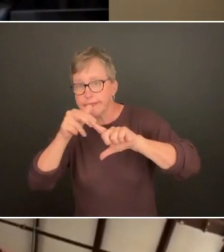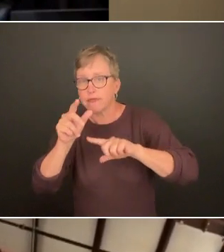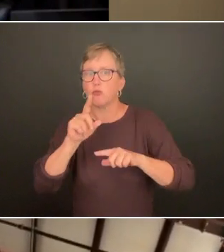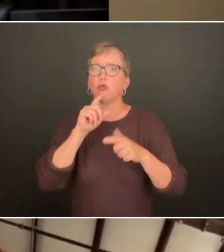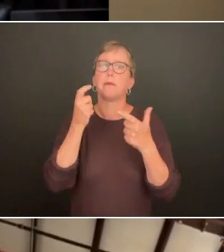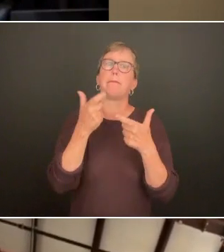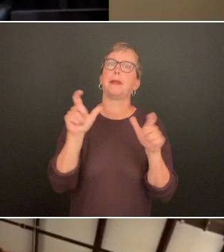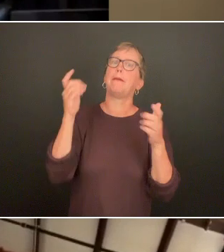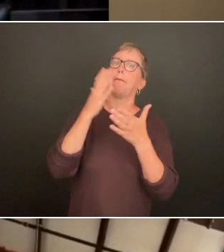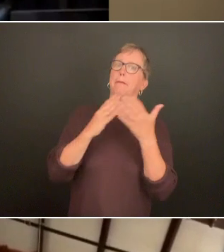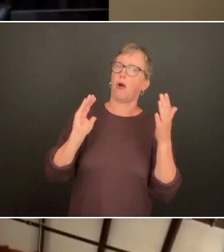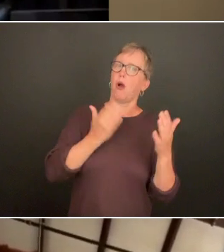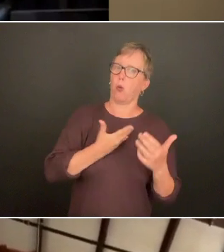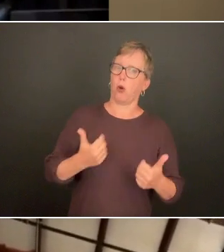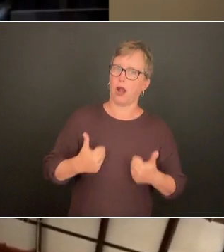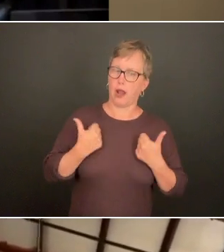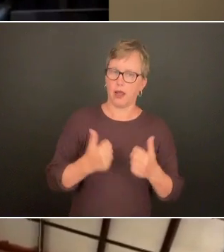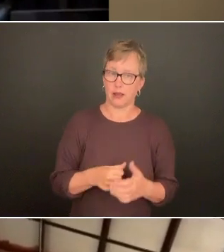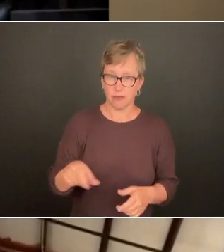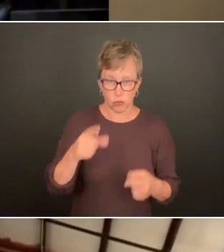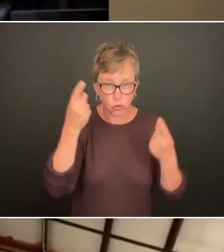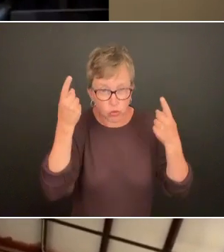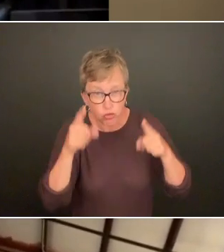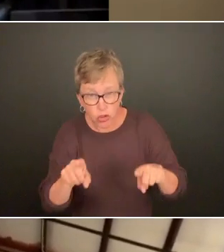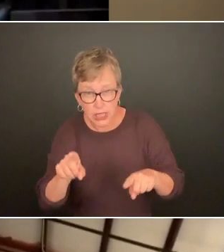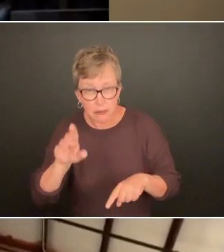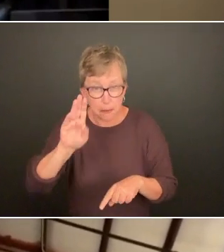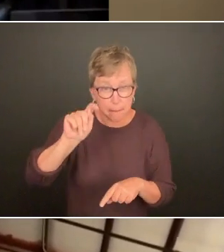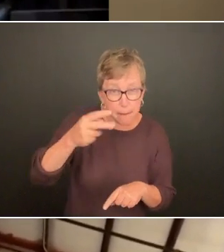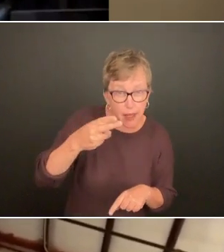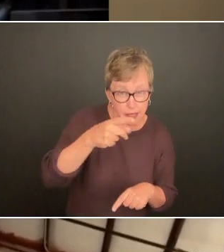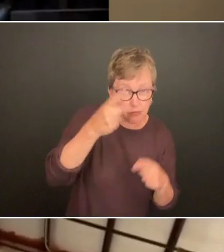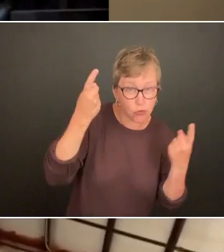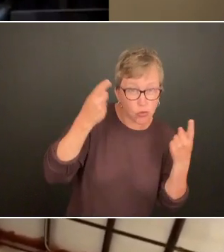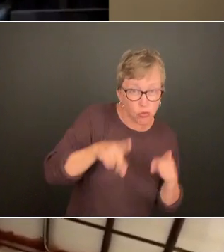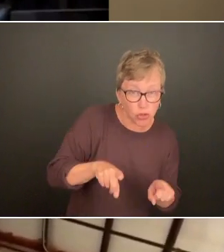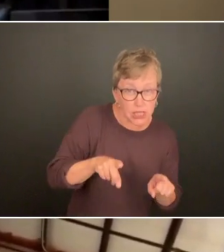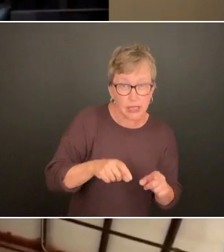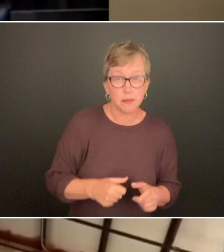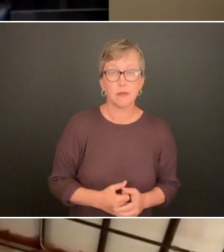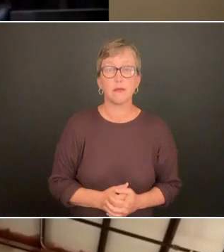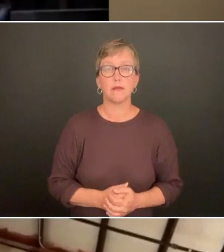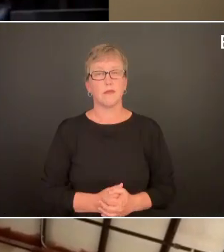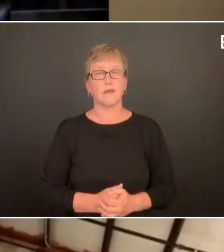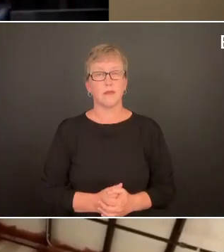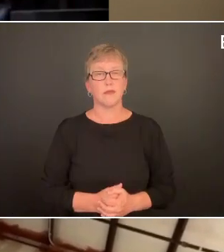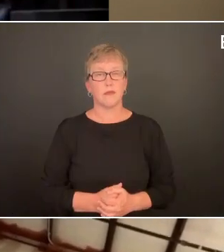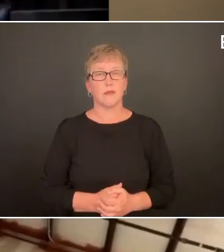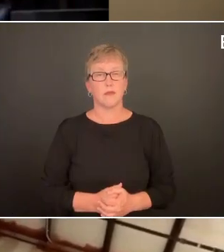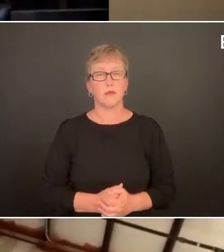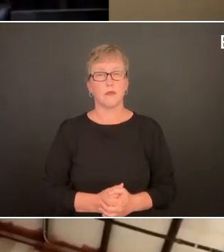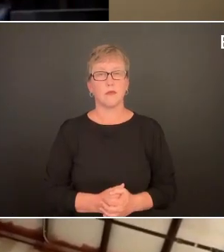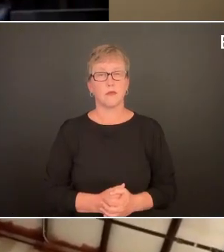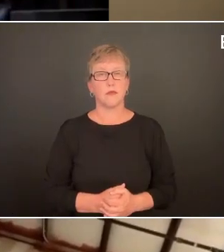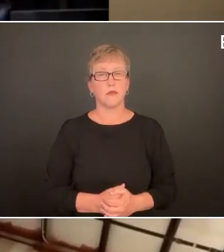of our life, and as you both agree with that, right, Beth, as well?